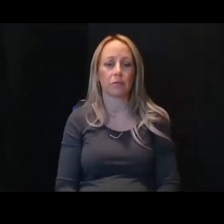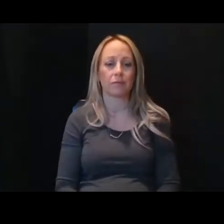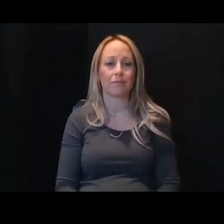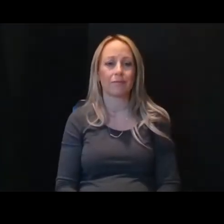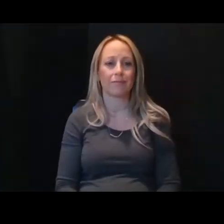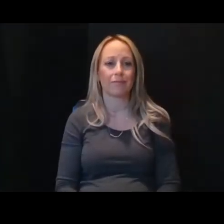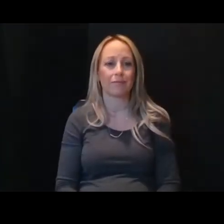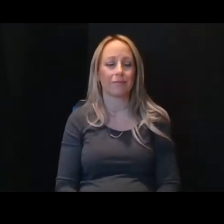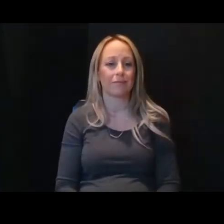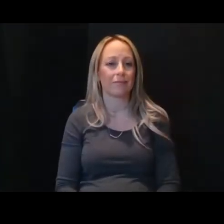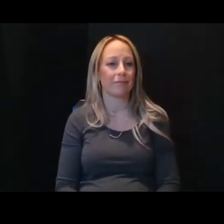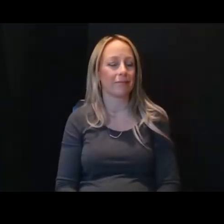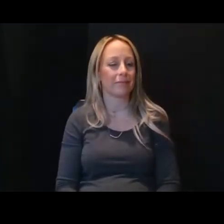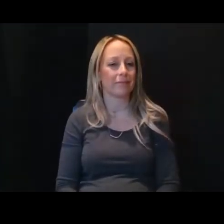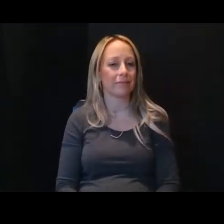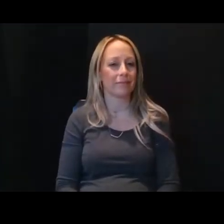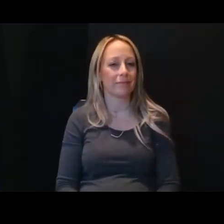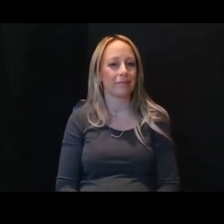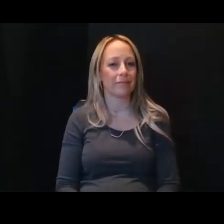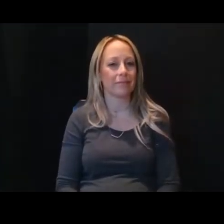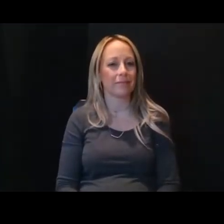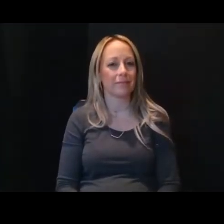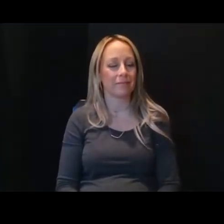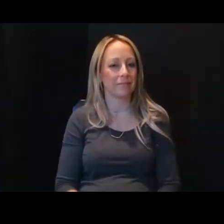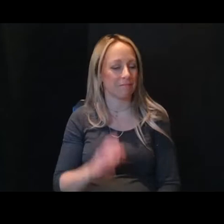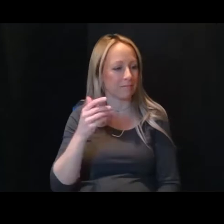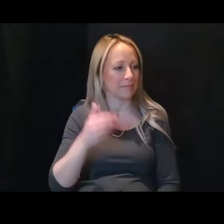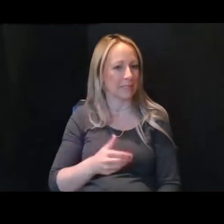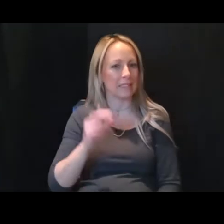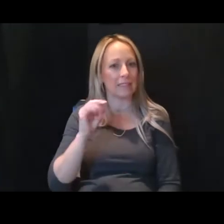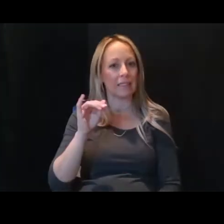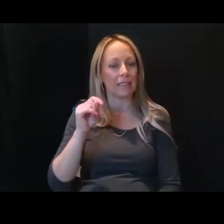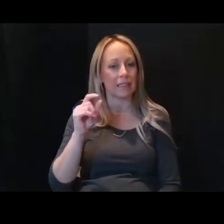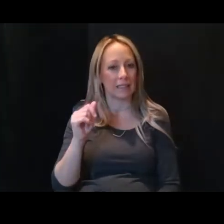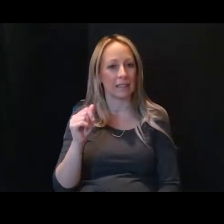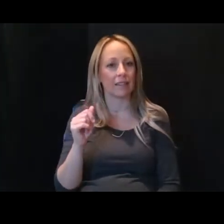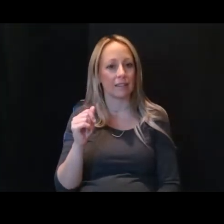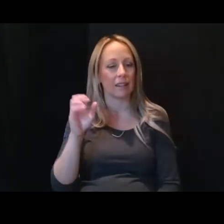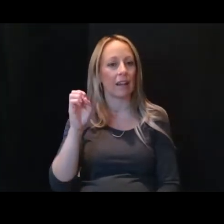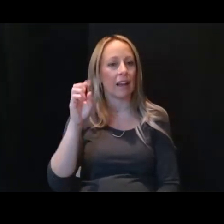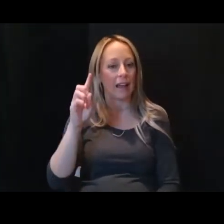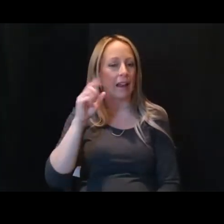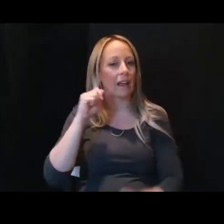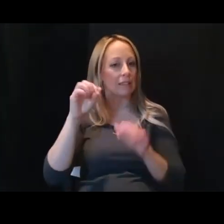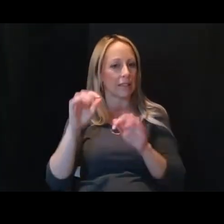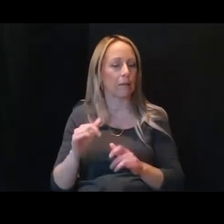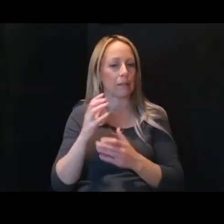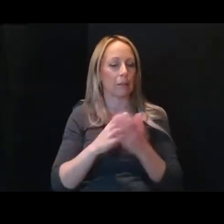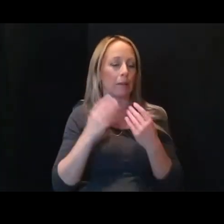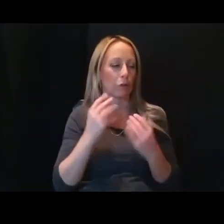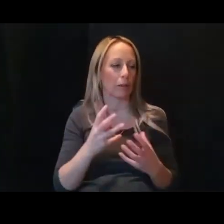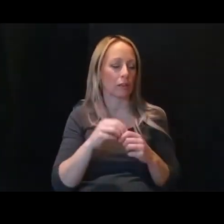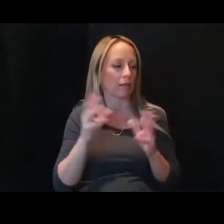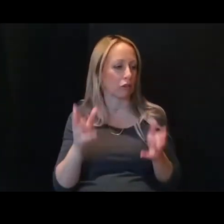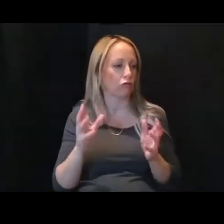Looks like This Ed is Nita. Oh, I'm sorry. It looks like Ed had typed in some information in the chat. In Rock Island